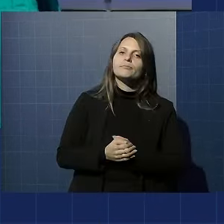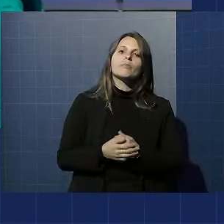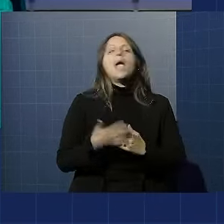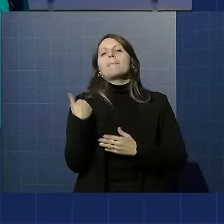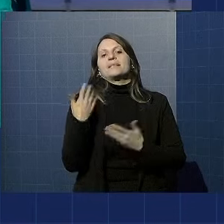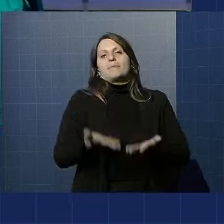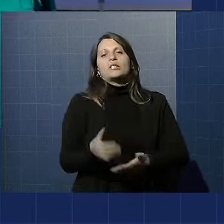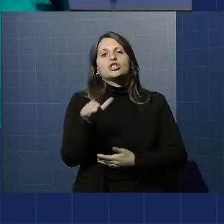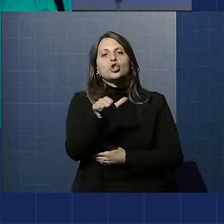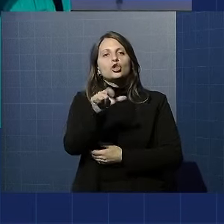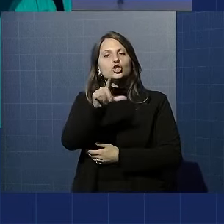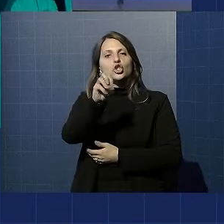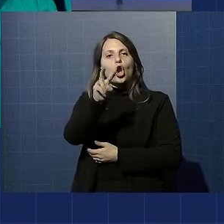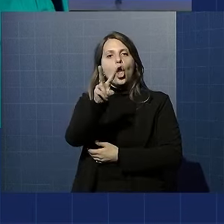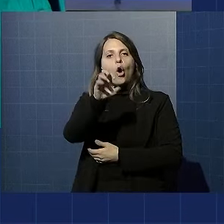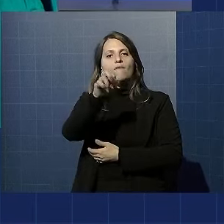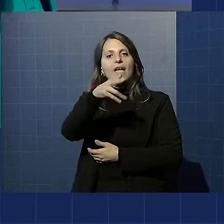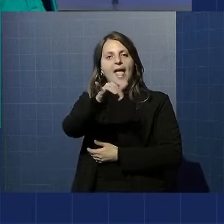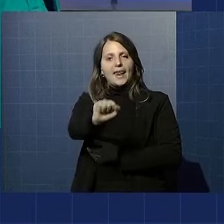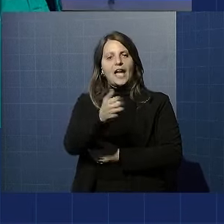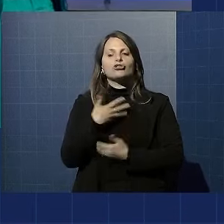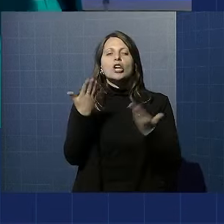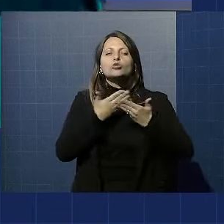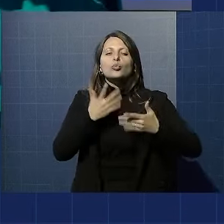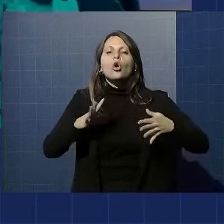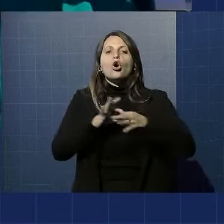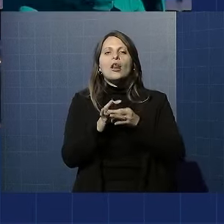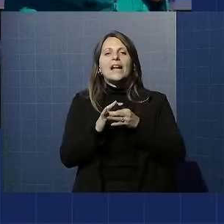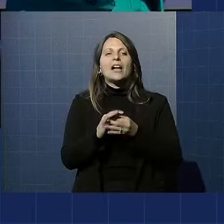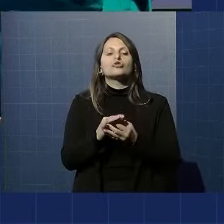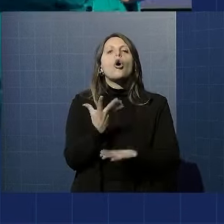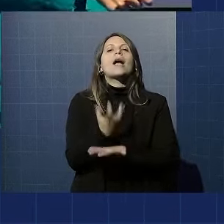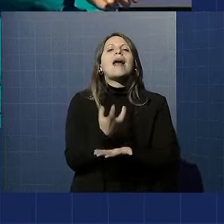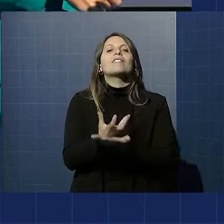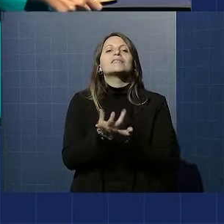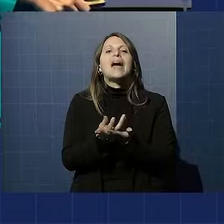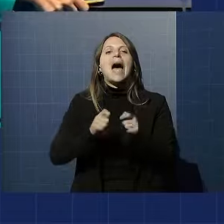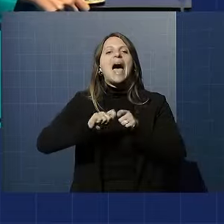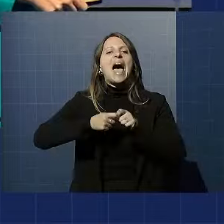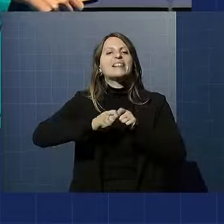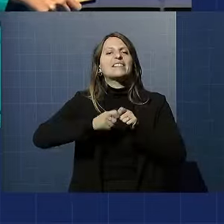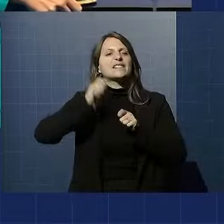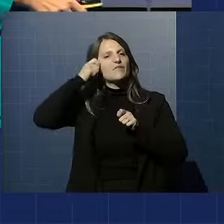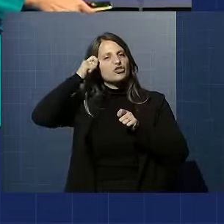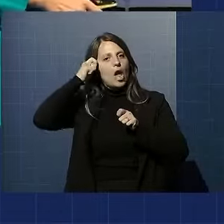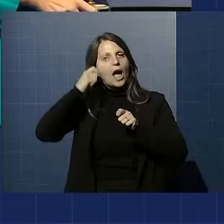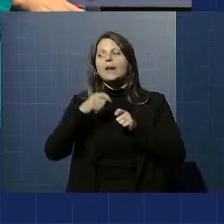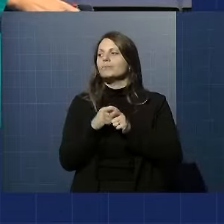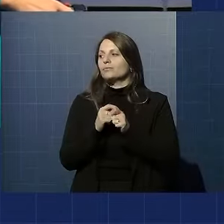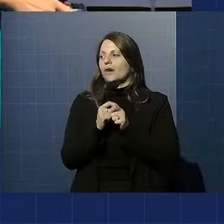spin the astronauts on the subjects on a centrifuge. And while they do that, they are exercising. And here you can see a